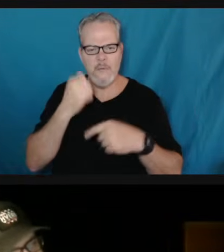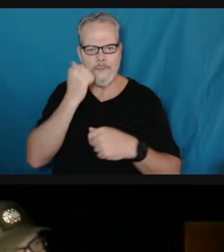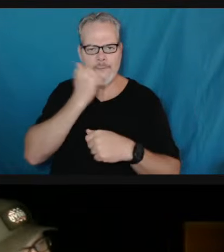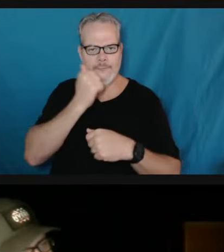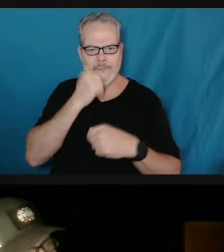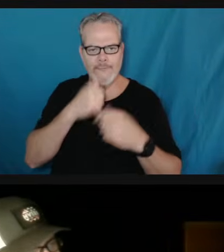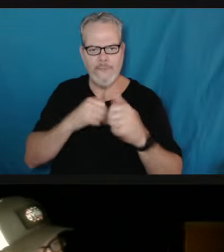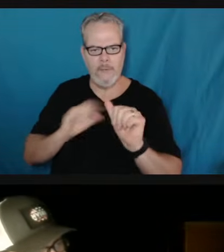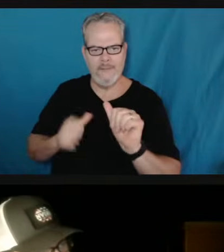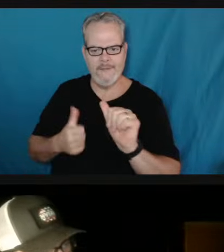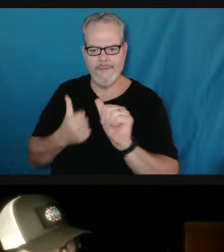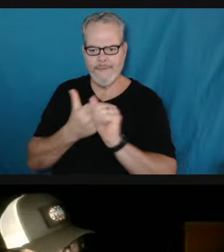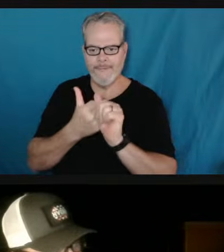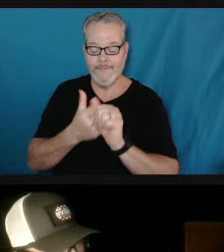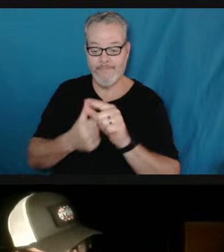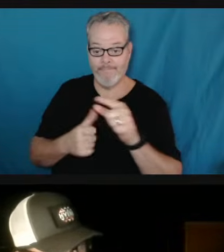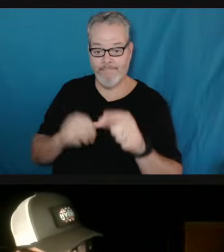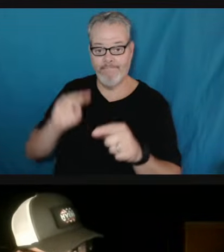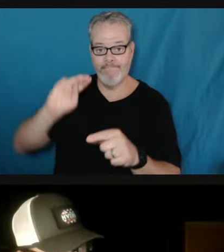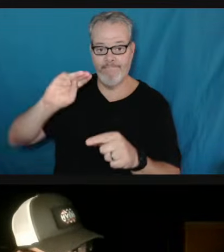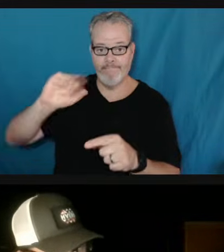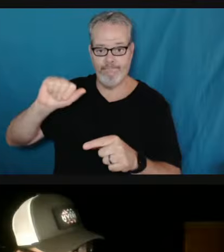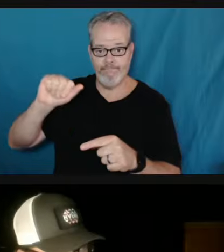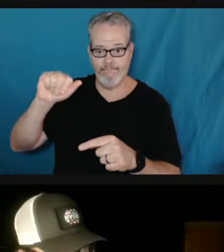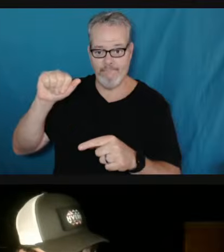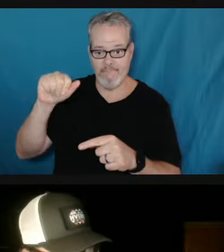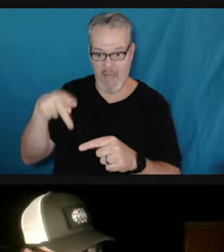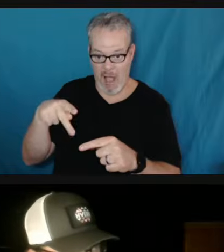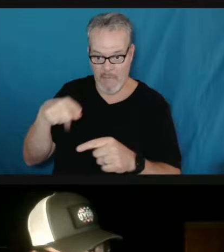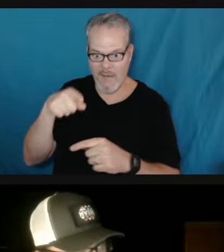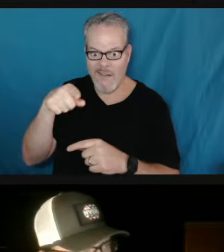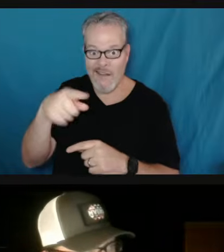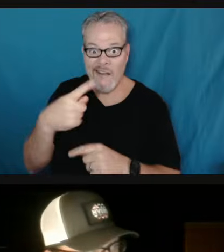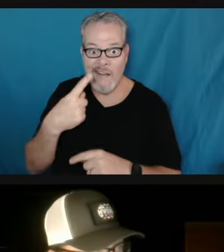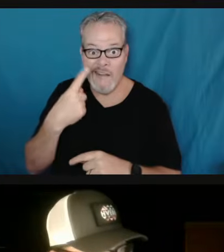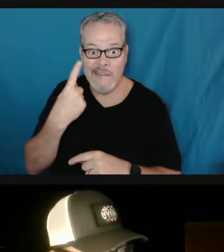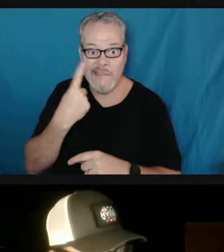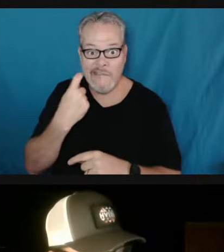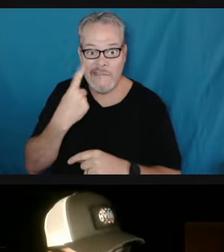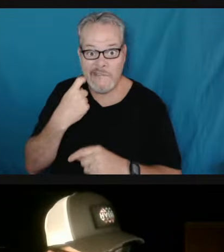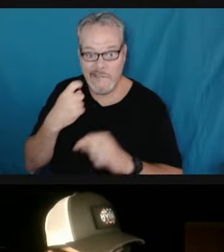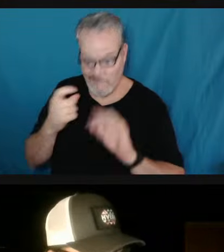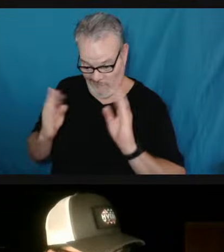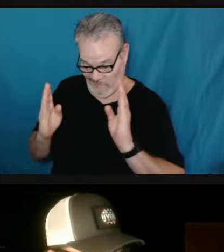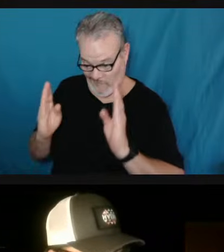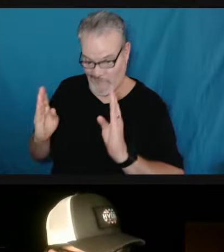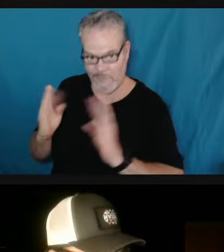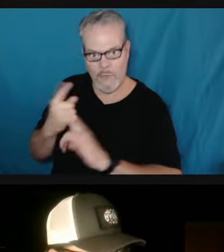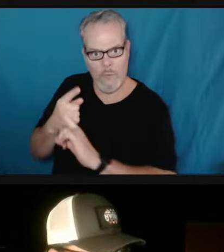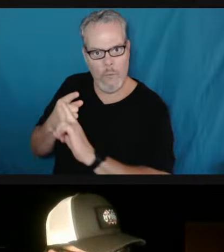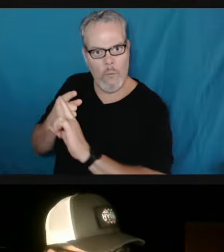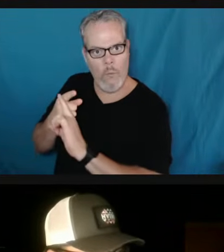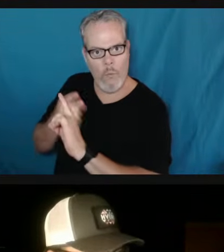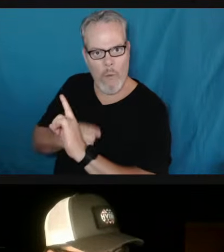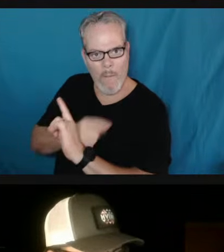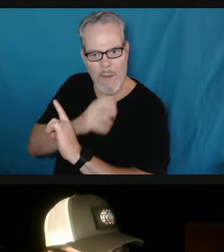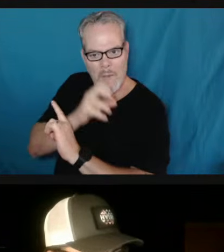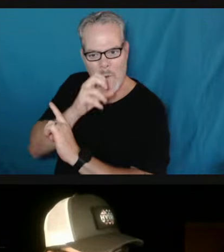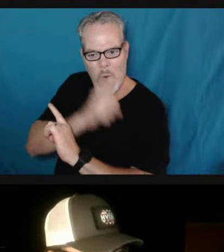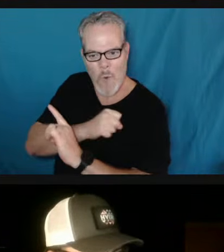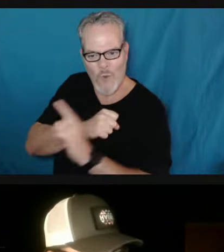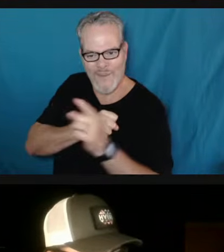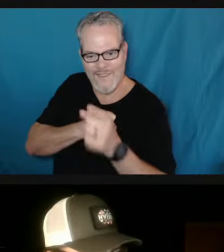our map, most recent map is about a month old as well. Still showing the extent of lava flows within the